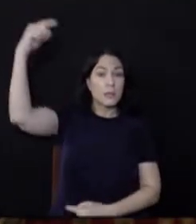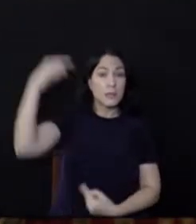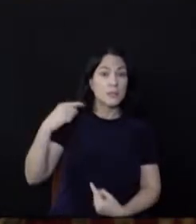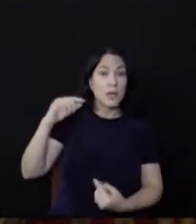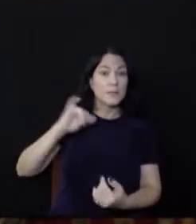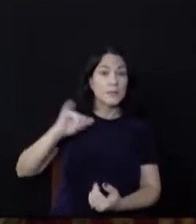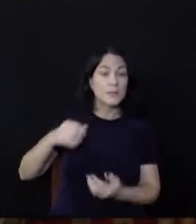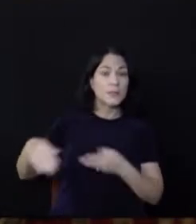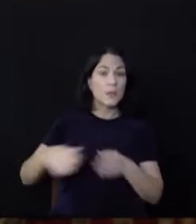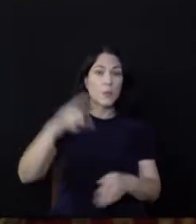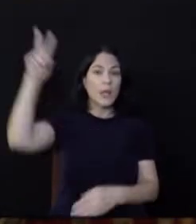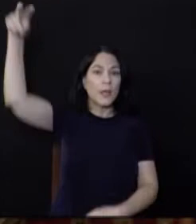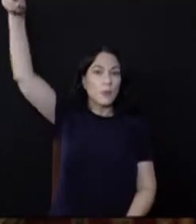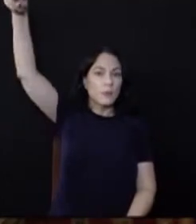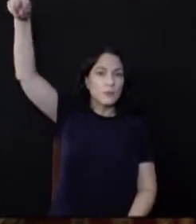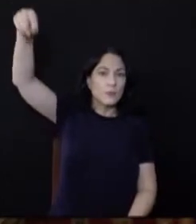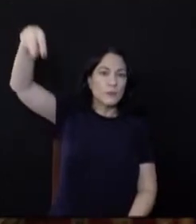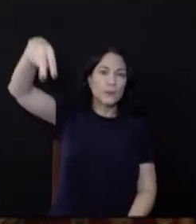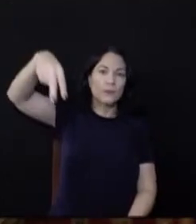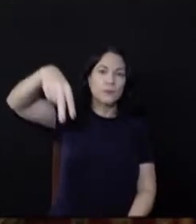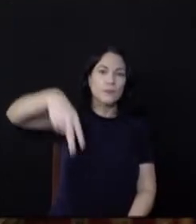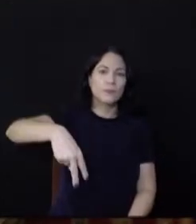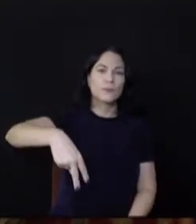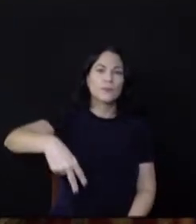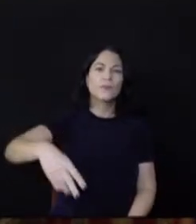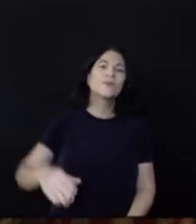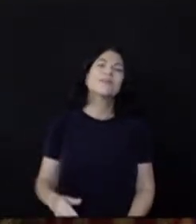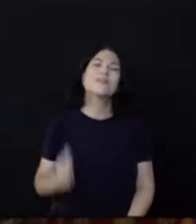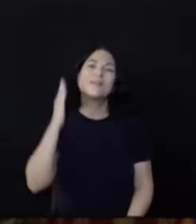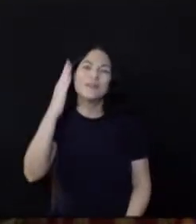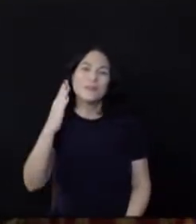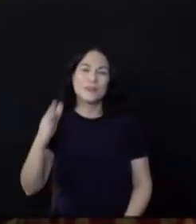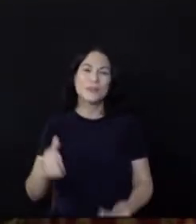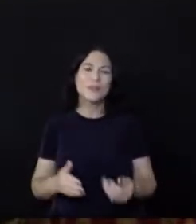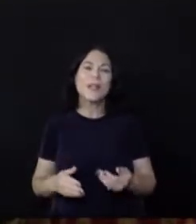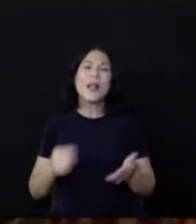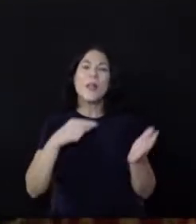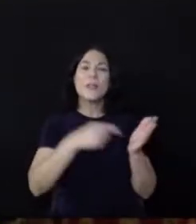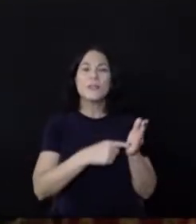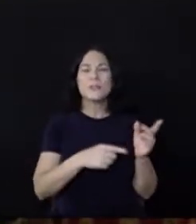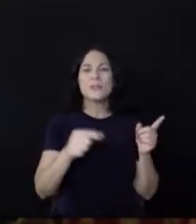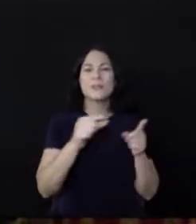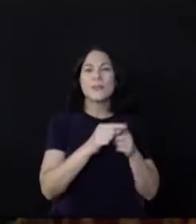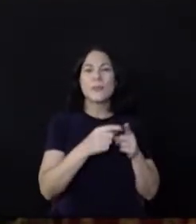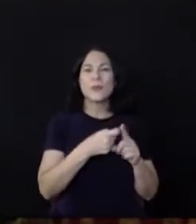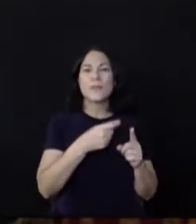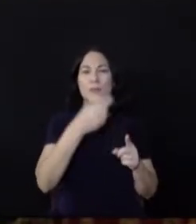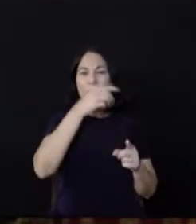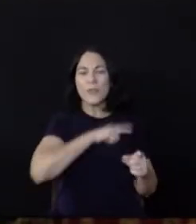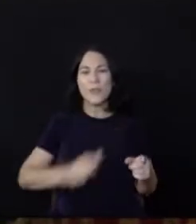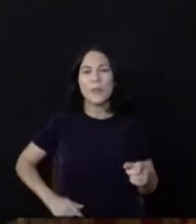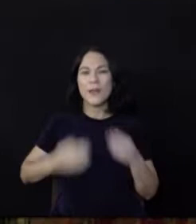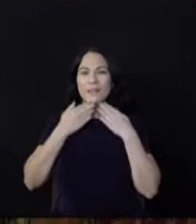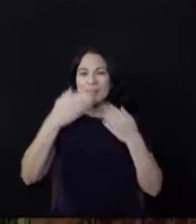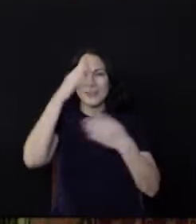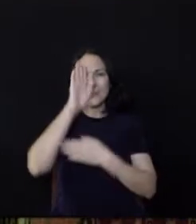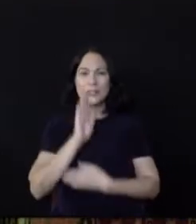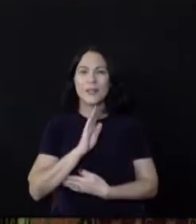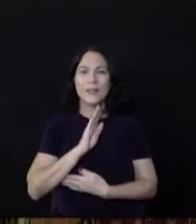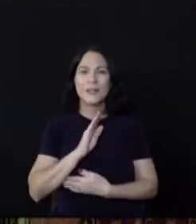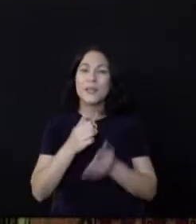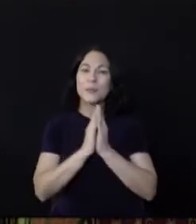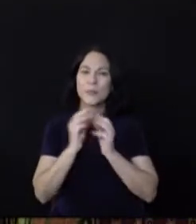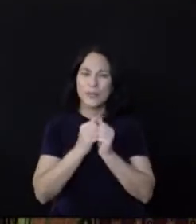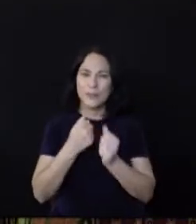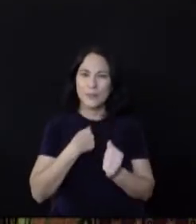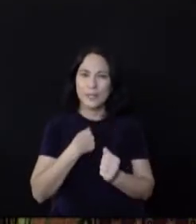as you saw him go into heaven. This is the word of the Lord. Thanks be to God. Would you pray